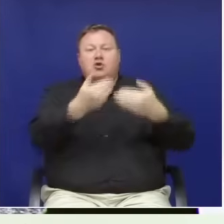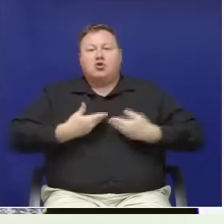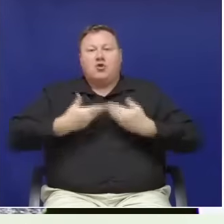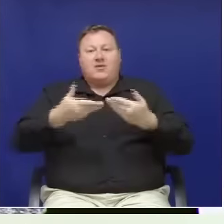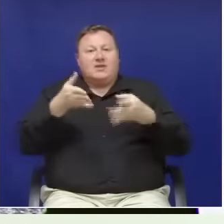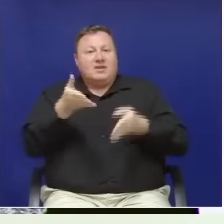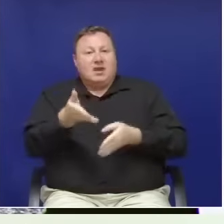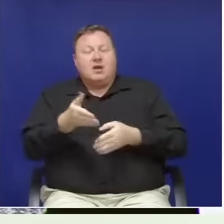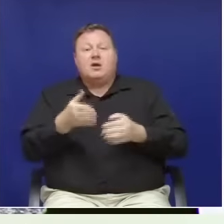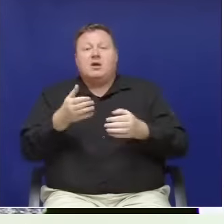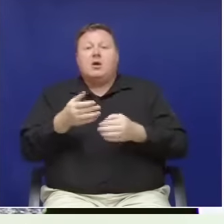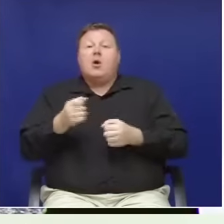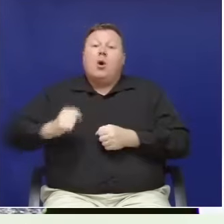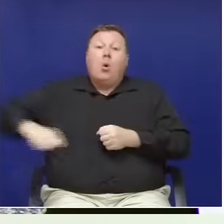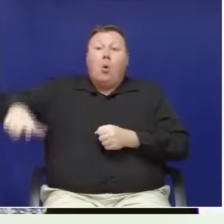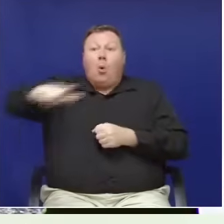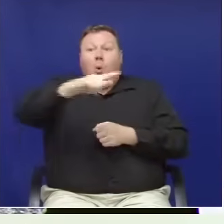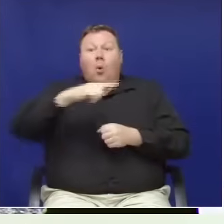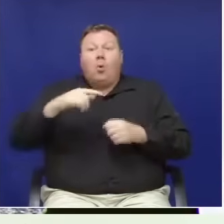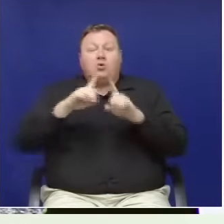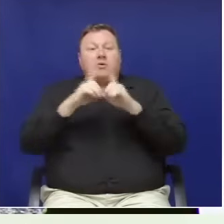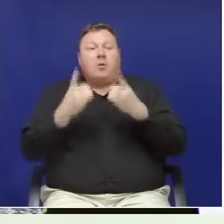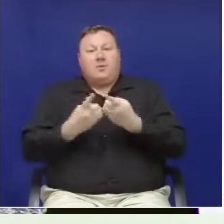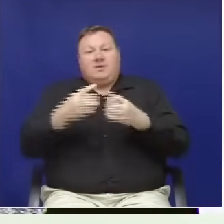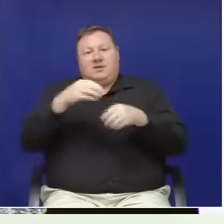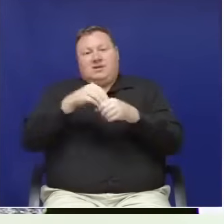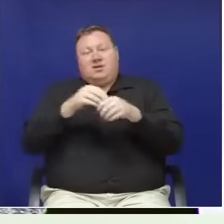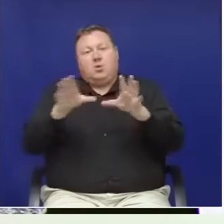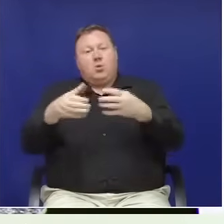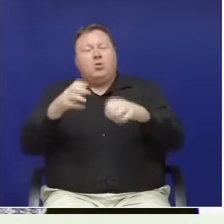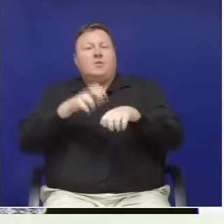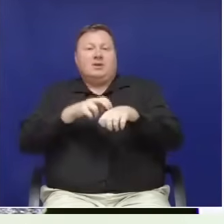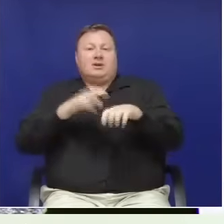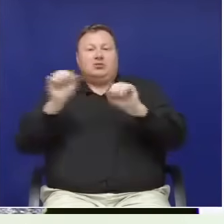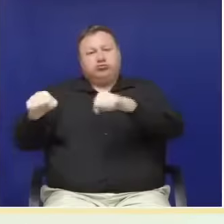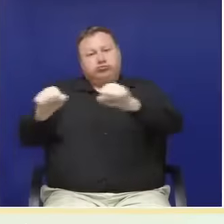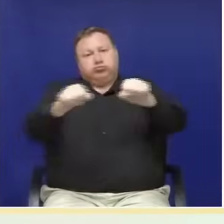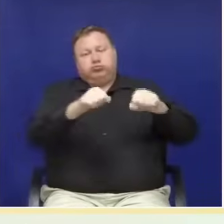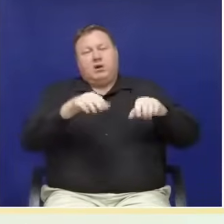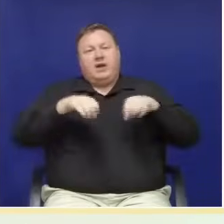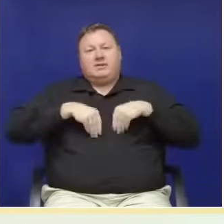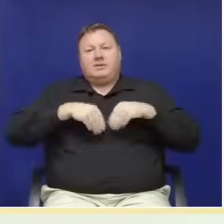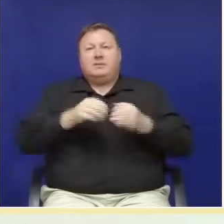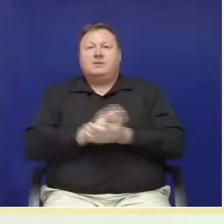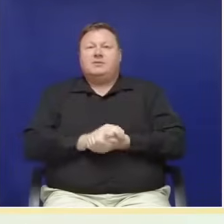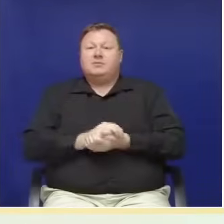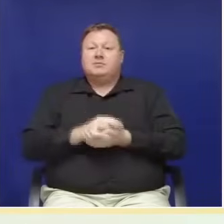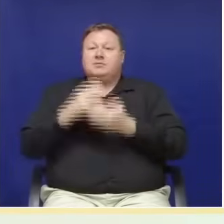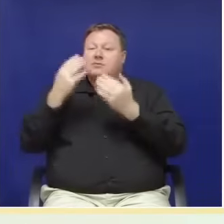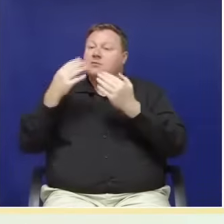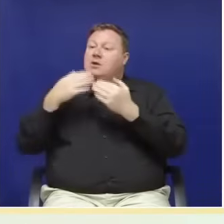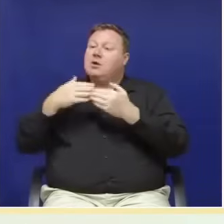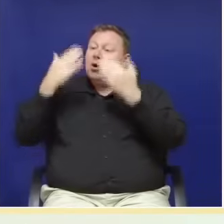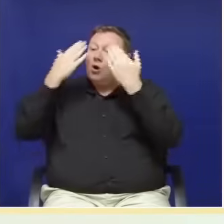all departments in the security cluster? Thank you. The Honourable Minister.